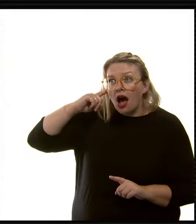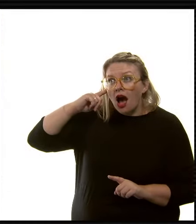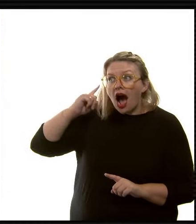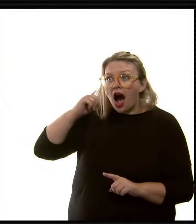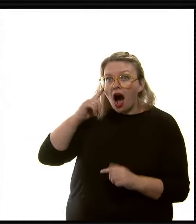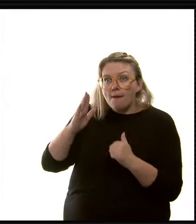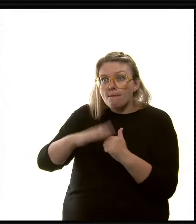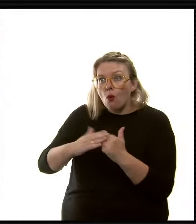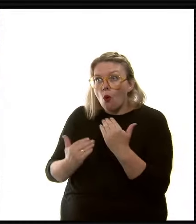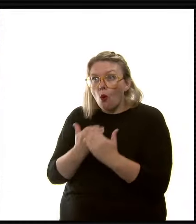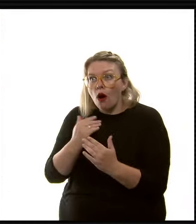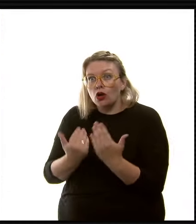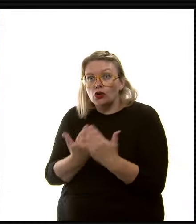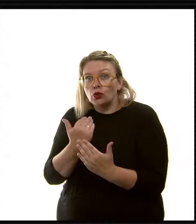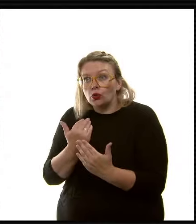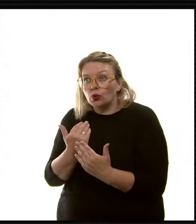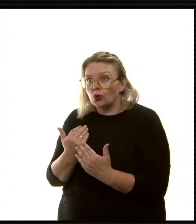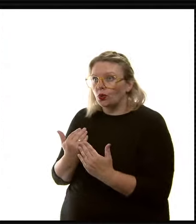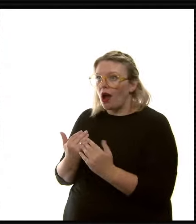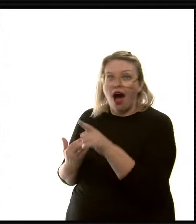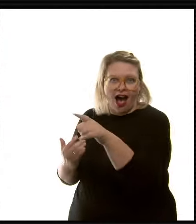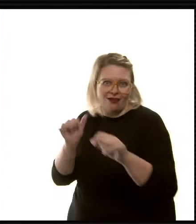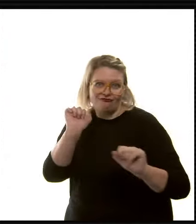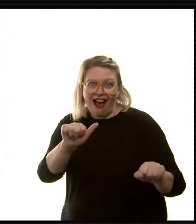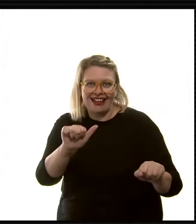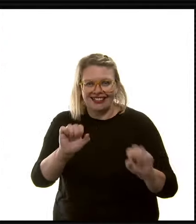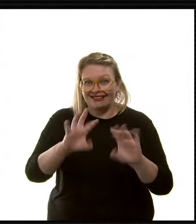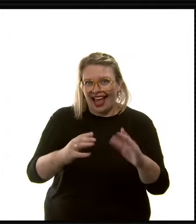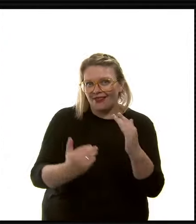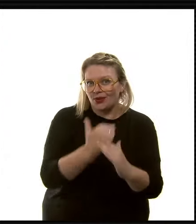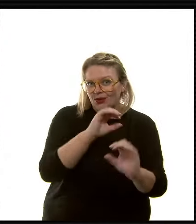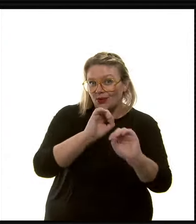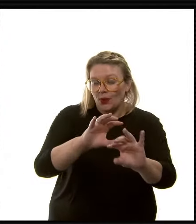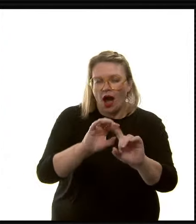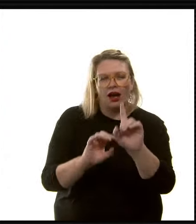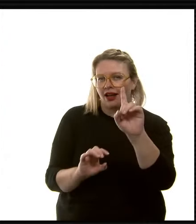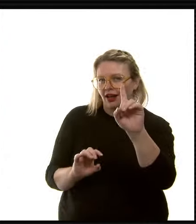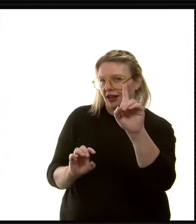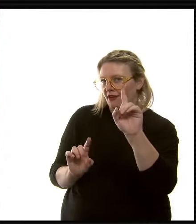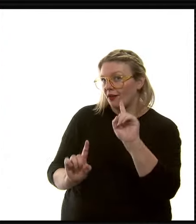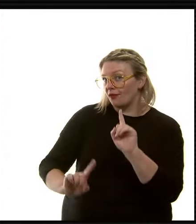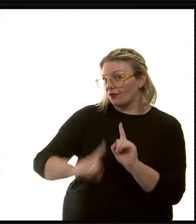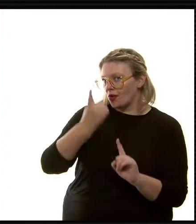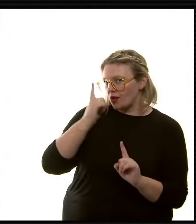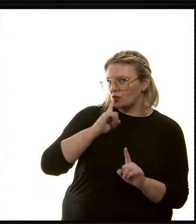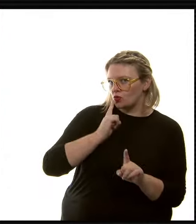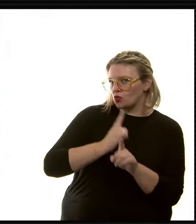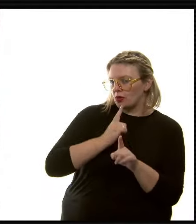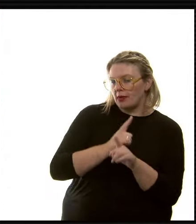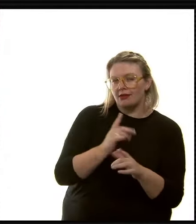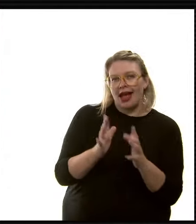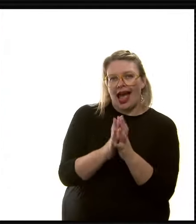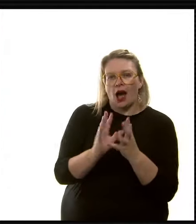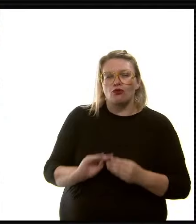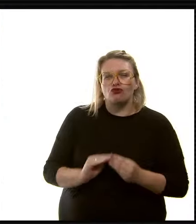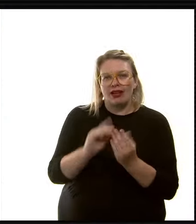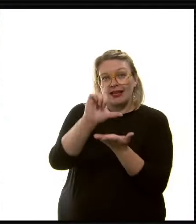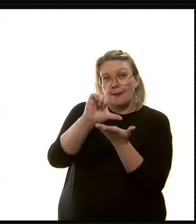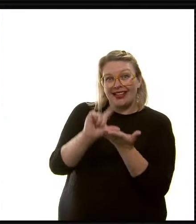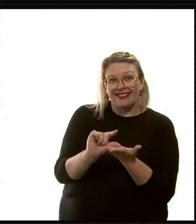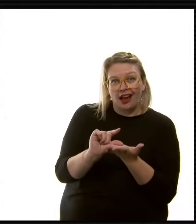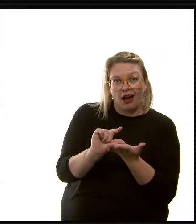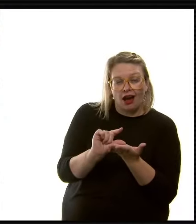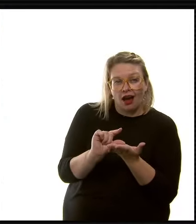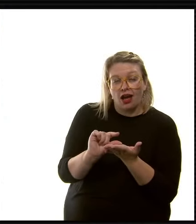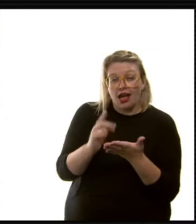news. Over to Joel. That is correct, but first, why don't we delve even deeper into the making of a minifigure? What happens